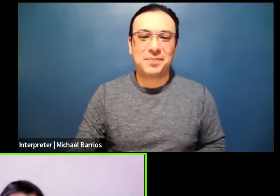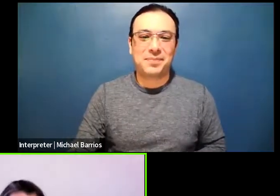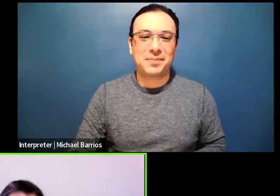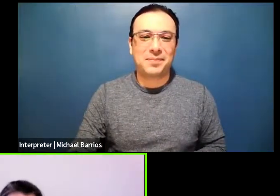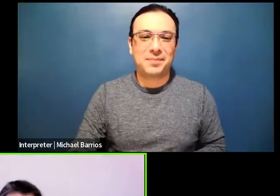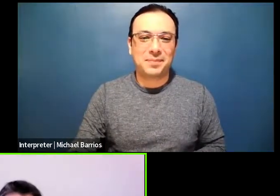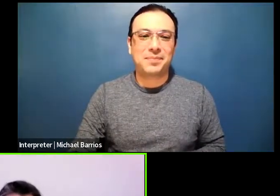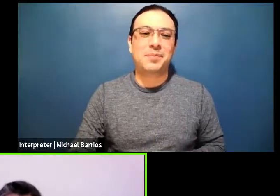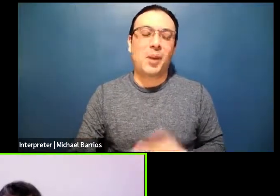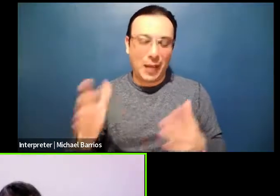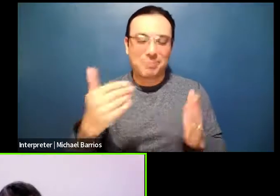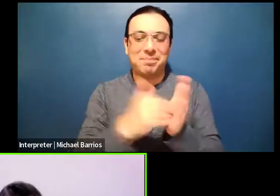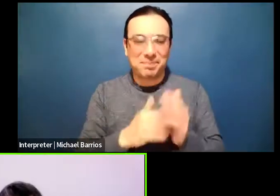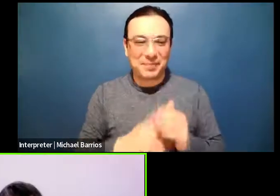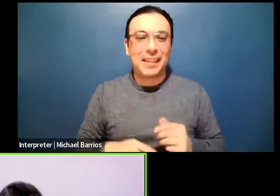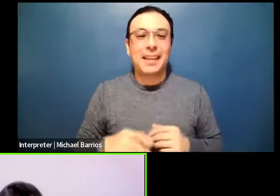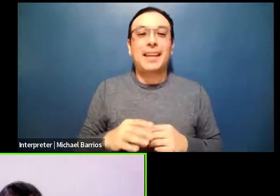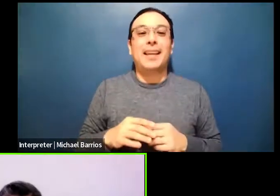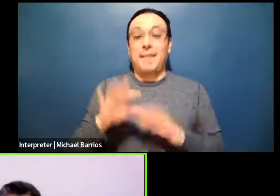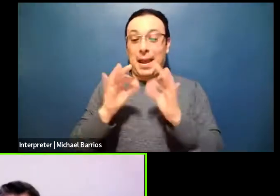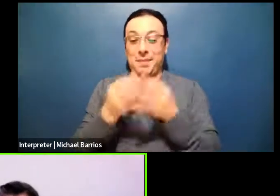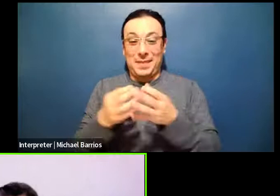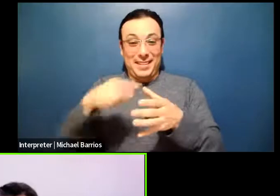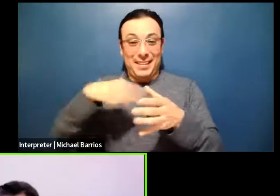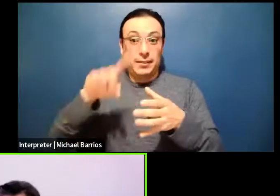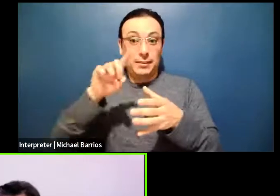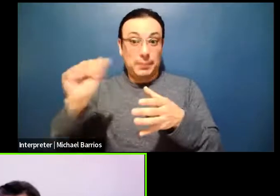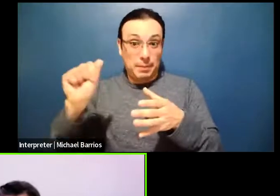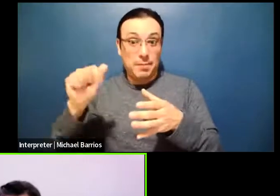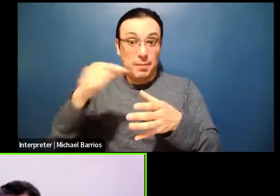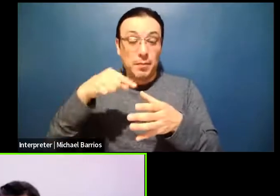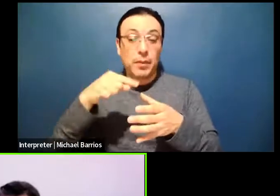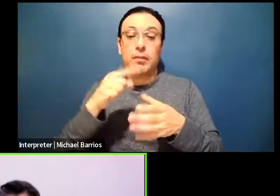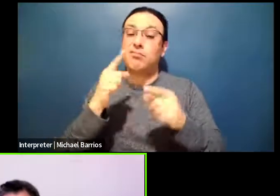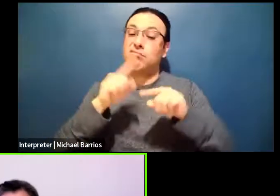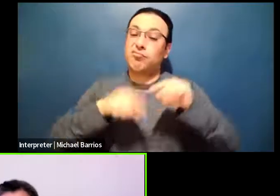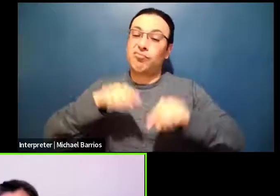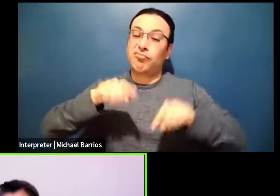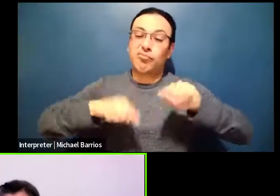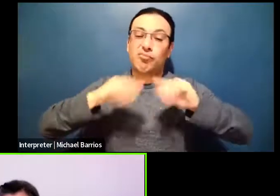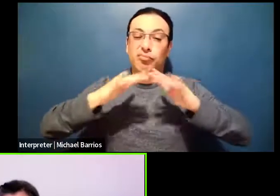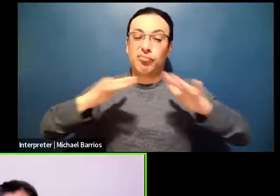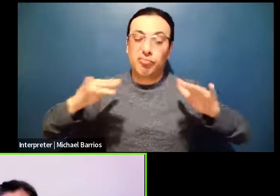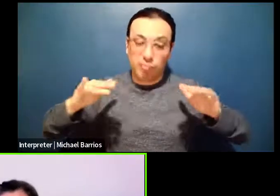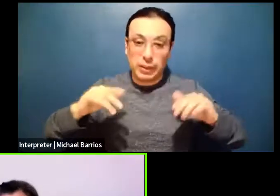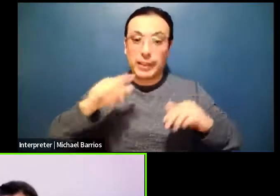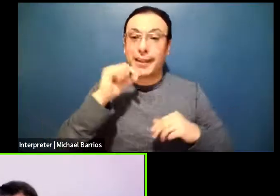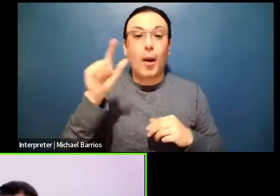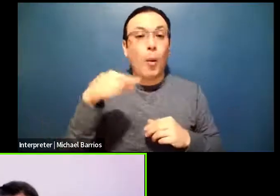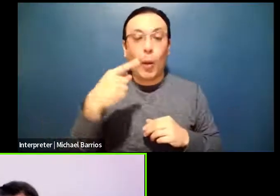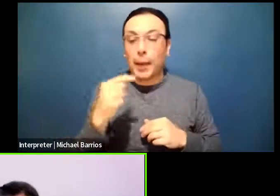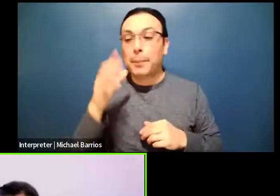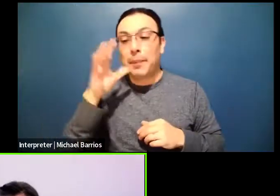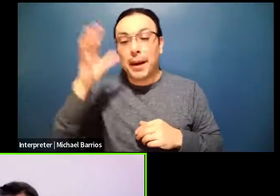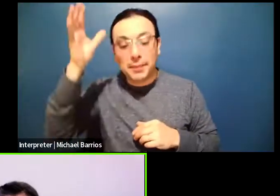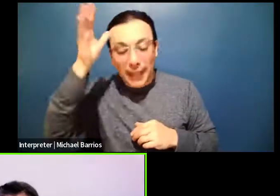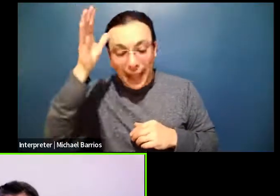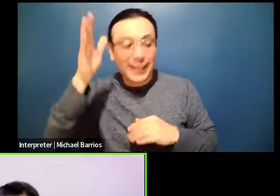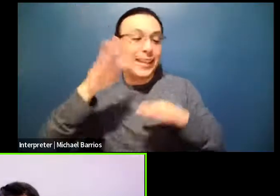Disabled family making can take many forms. It does not only have to be the traditional nuclear parenting and child